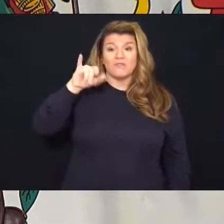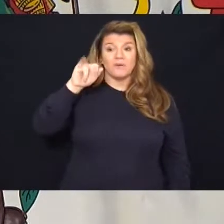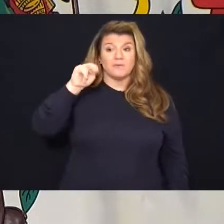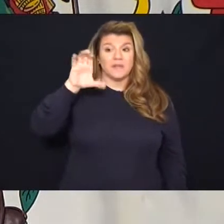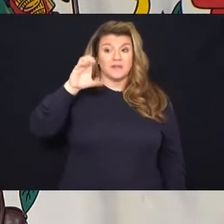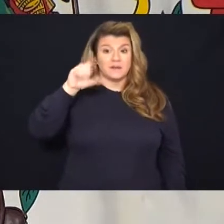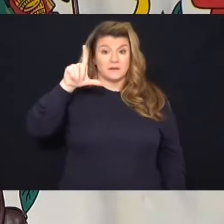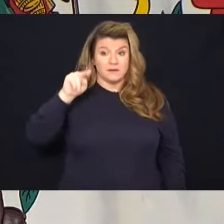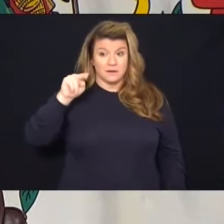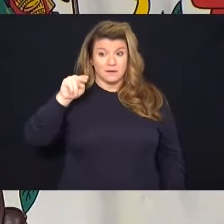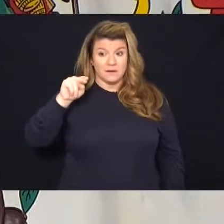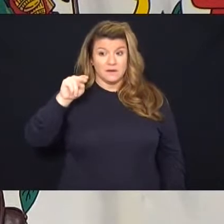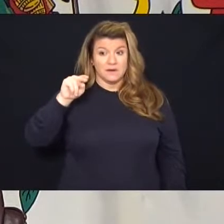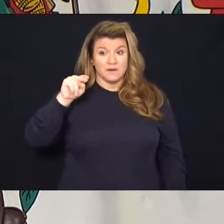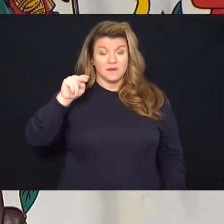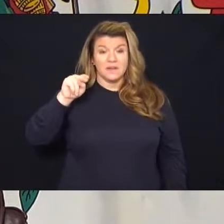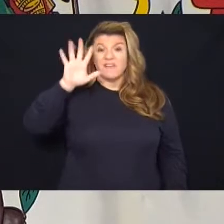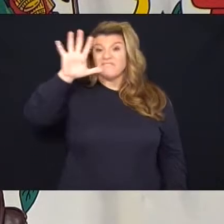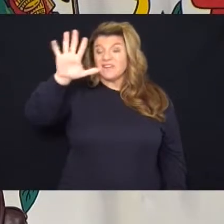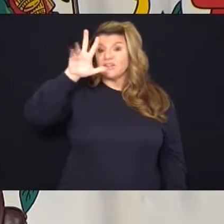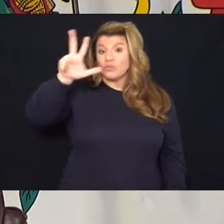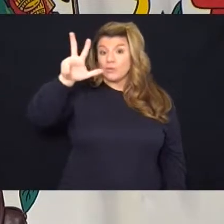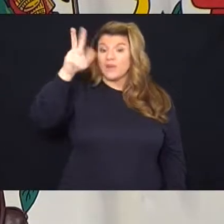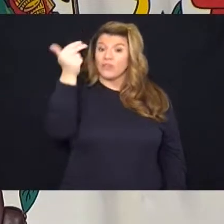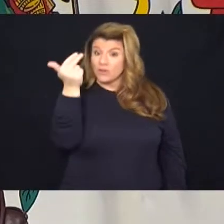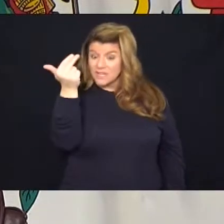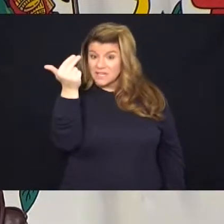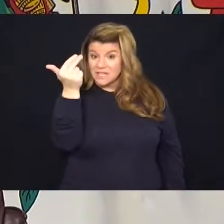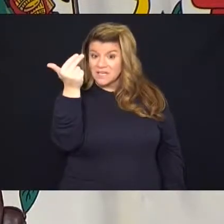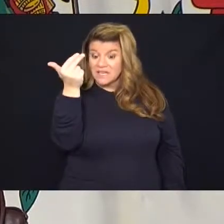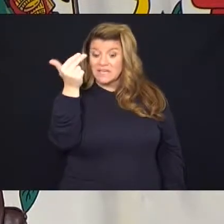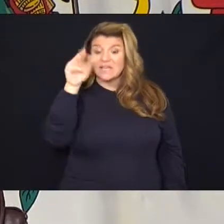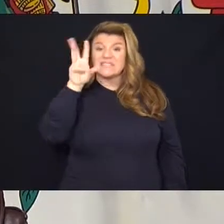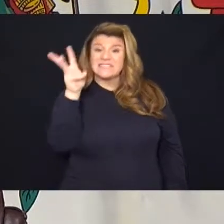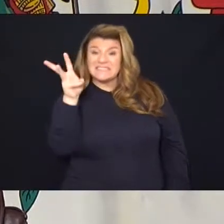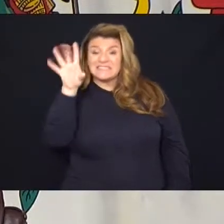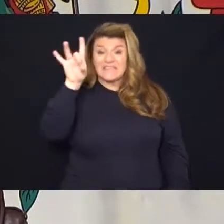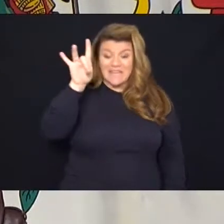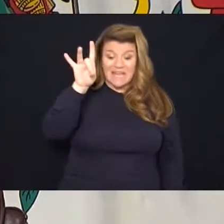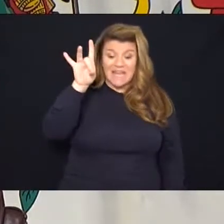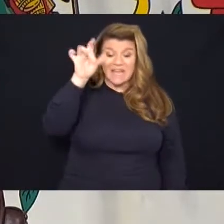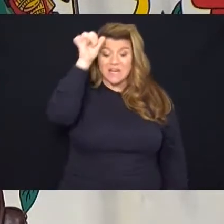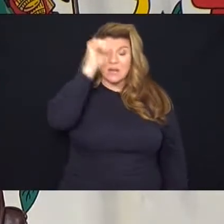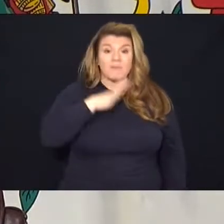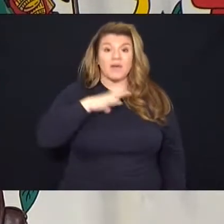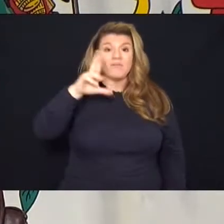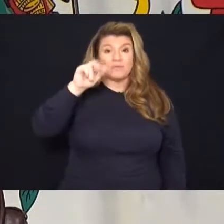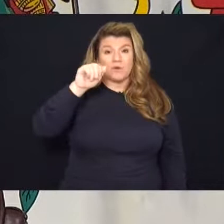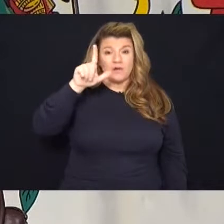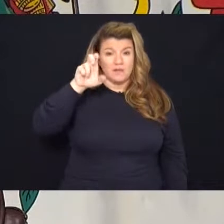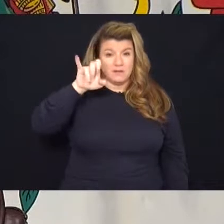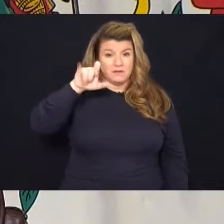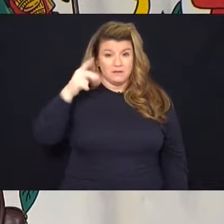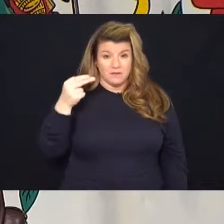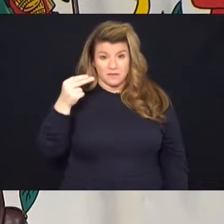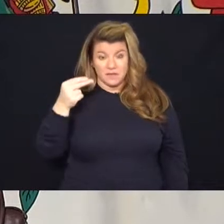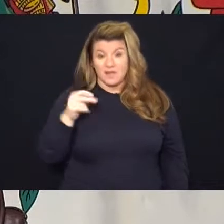County. The 5,313th death, a 68-year-old male from Raleigh County.